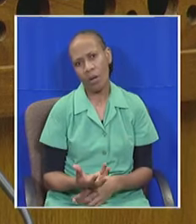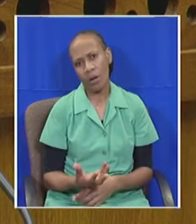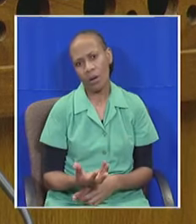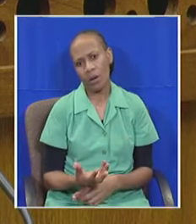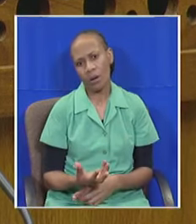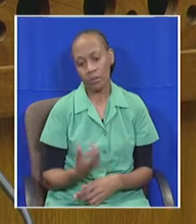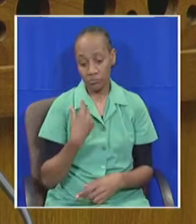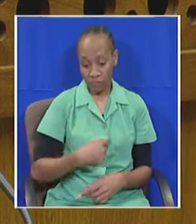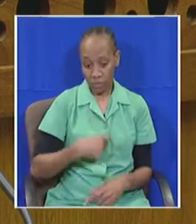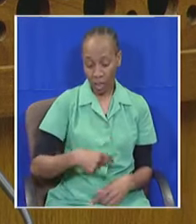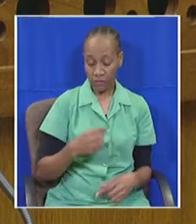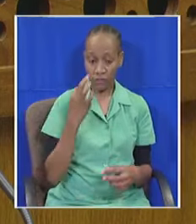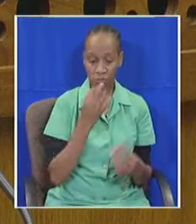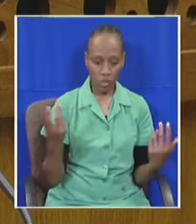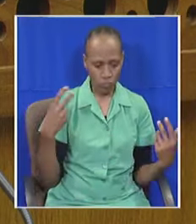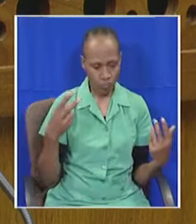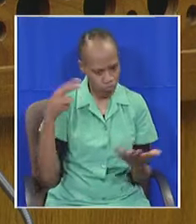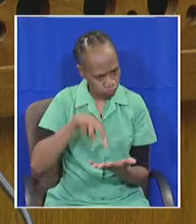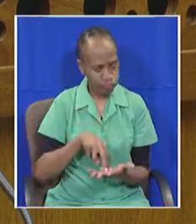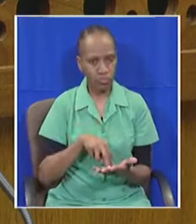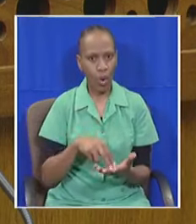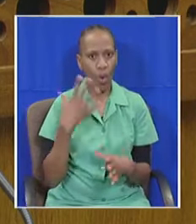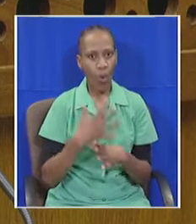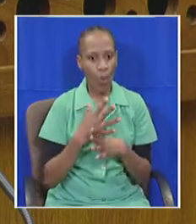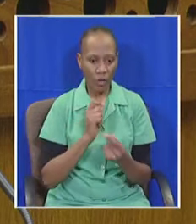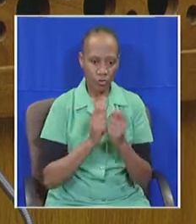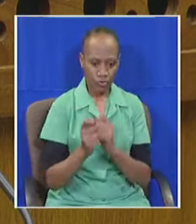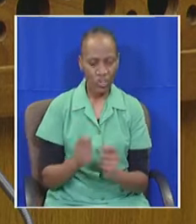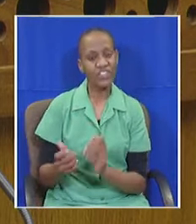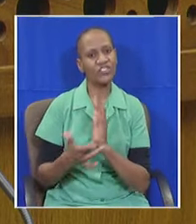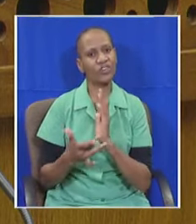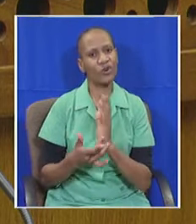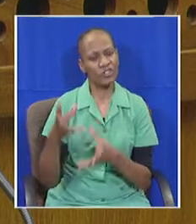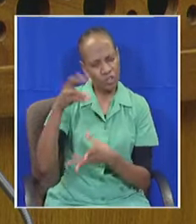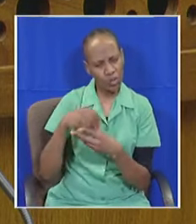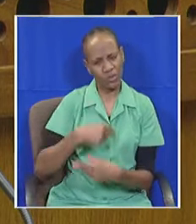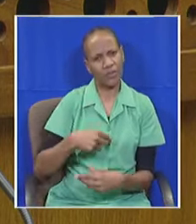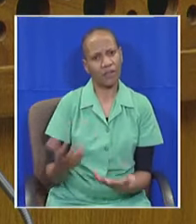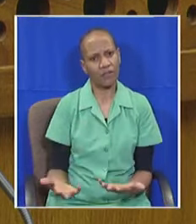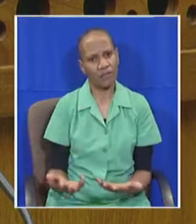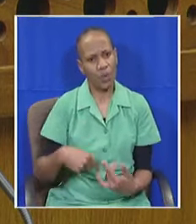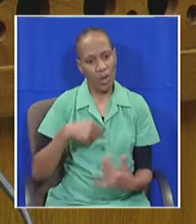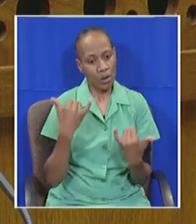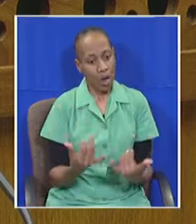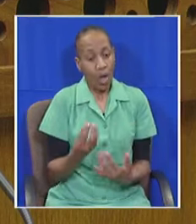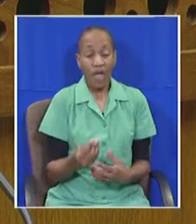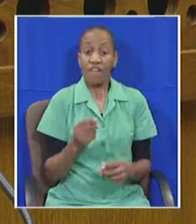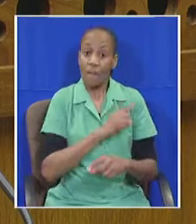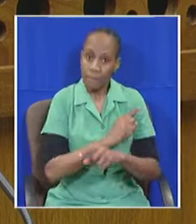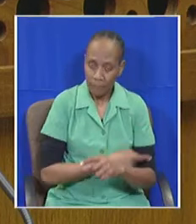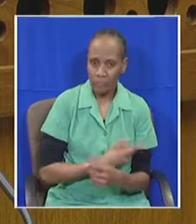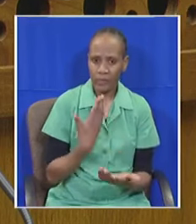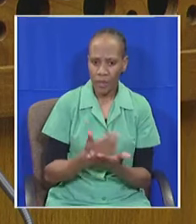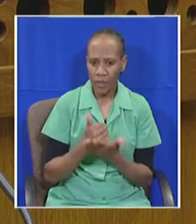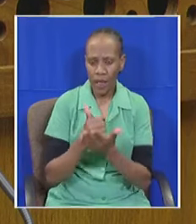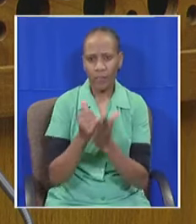Our youth has to position themselves to engage proactively with these rapidly evolving technologies. We have within our means the capacity to harness the